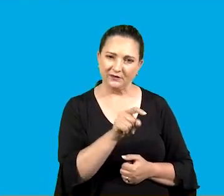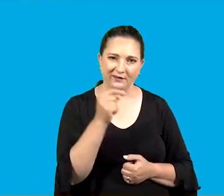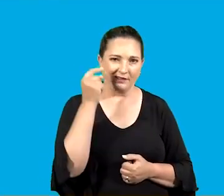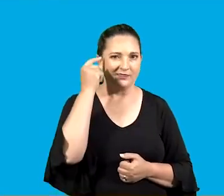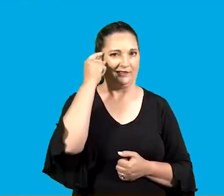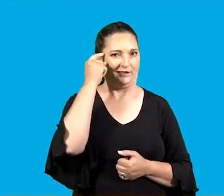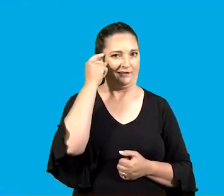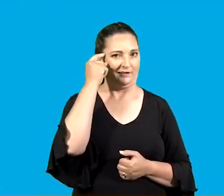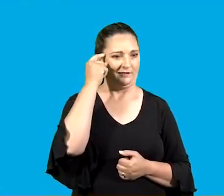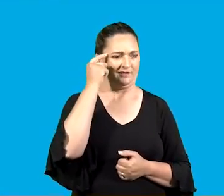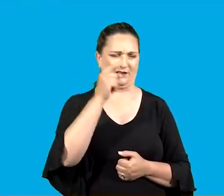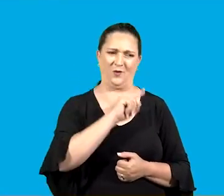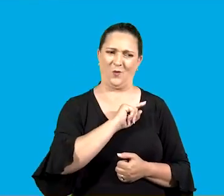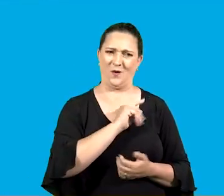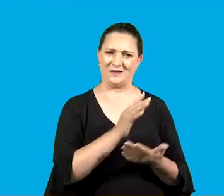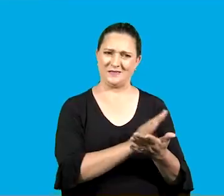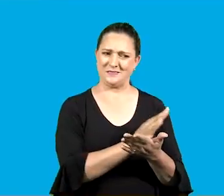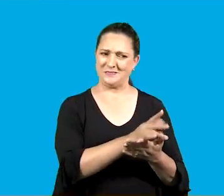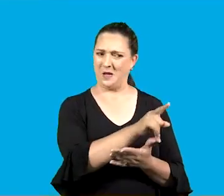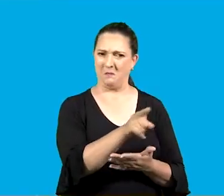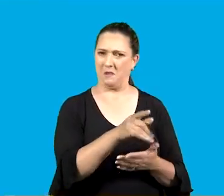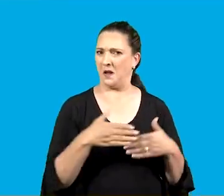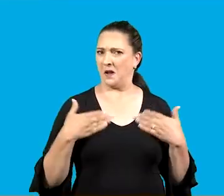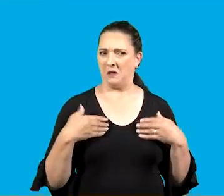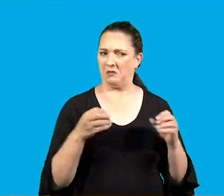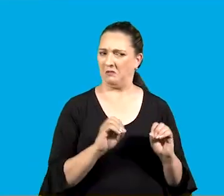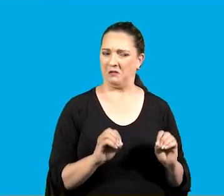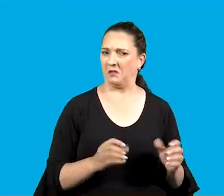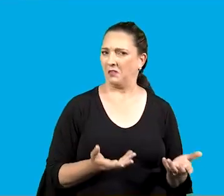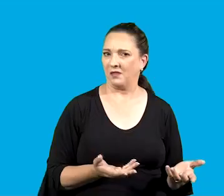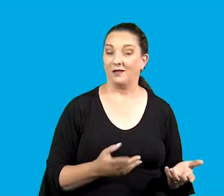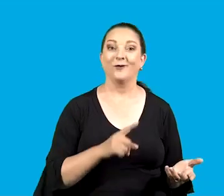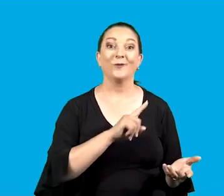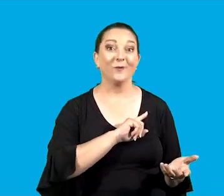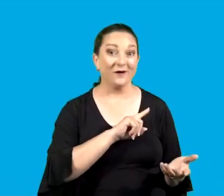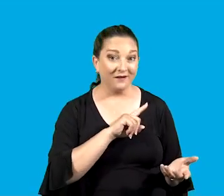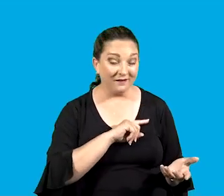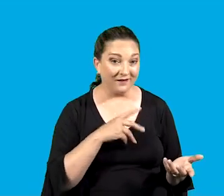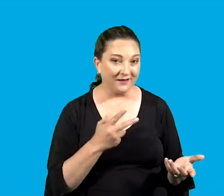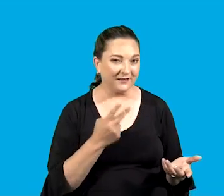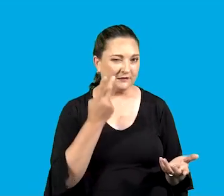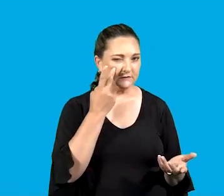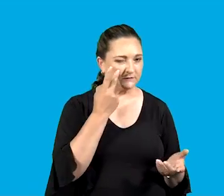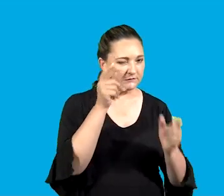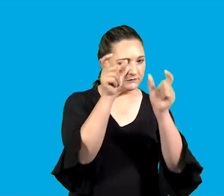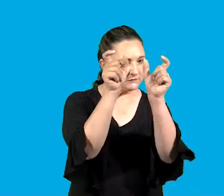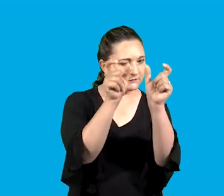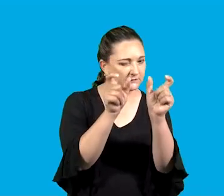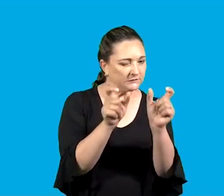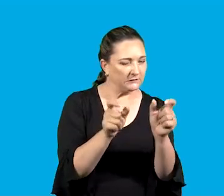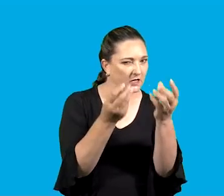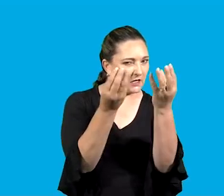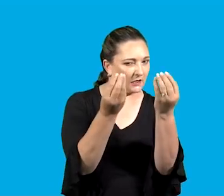questions. Why would some of the salespeople regret their decision? So you need to look at the figures